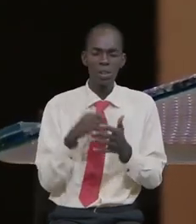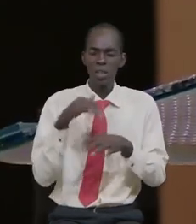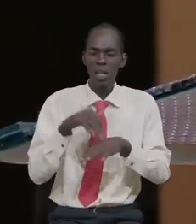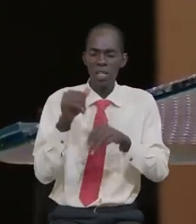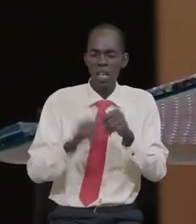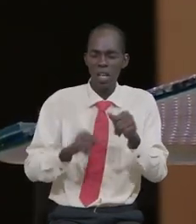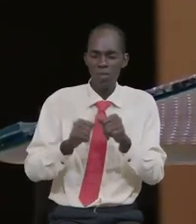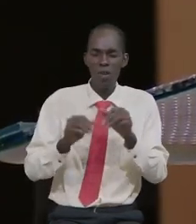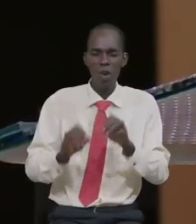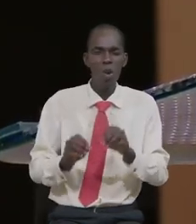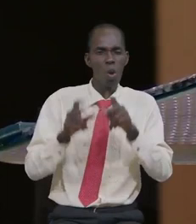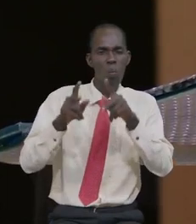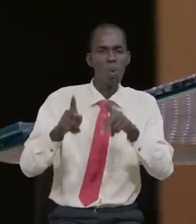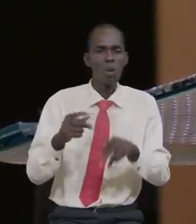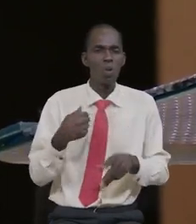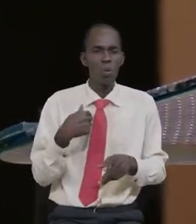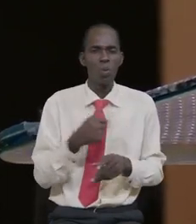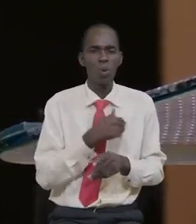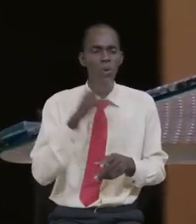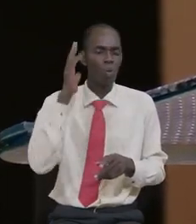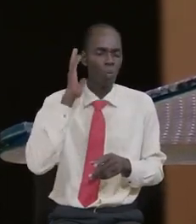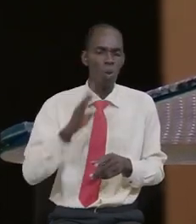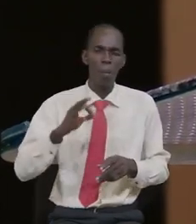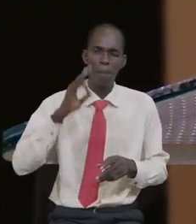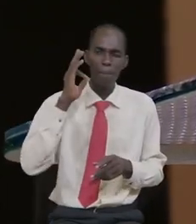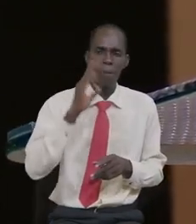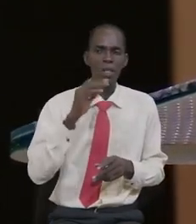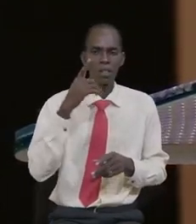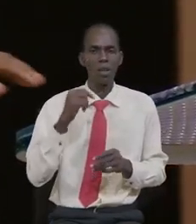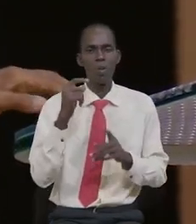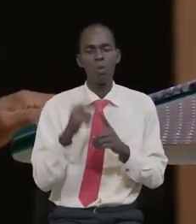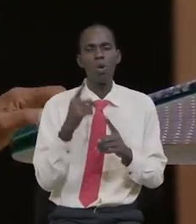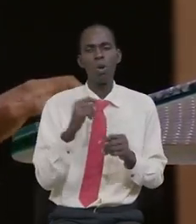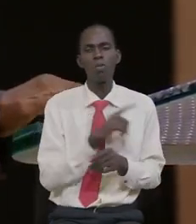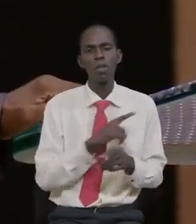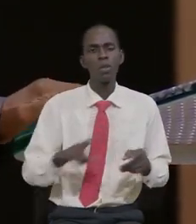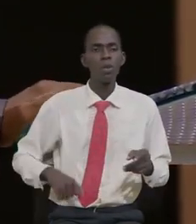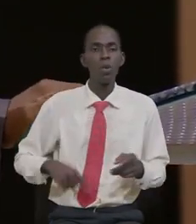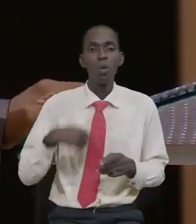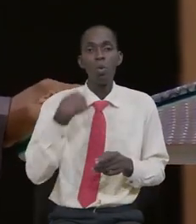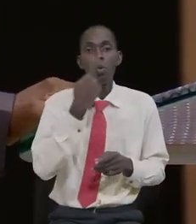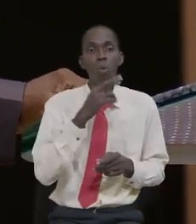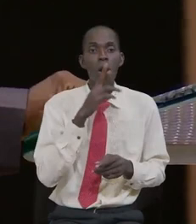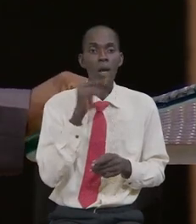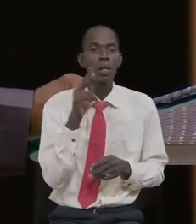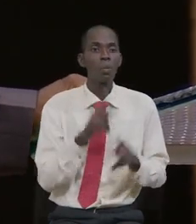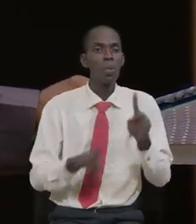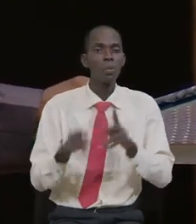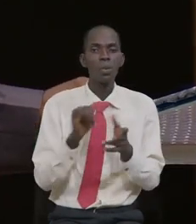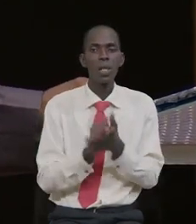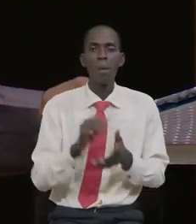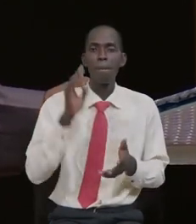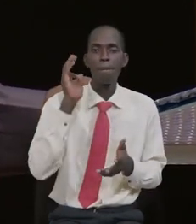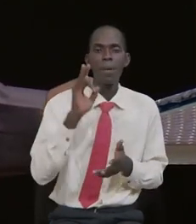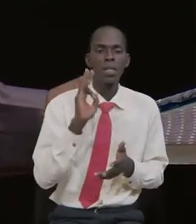God, we're still going to be preaching the word of the Lord. Who were the people that preached the gospel of the